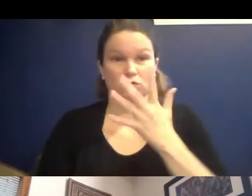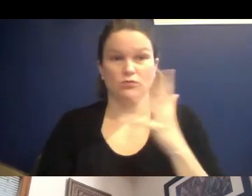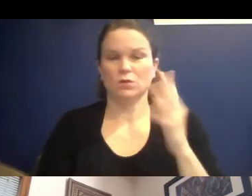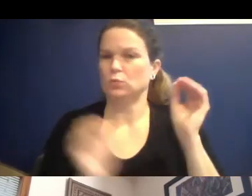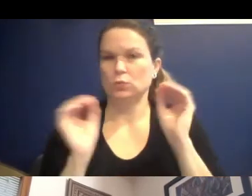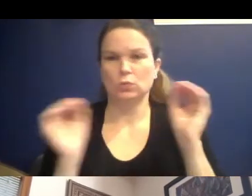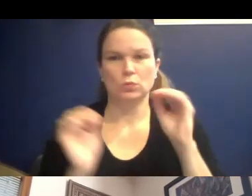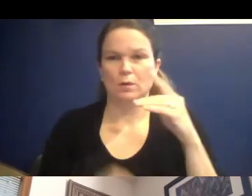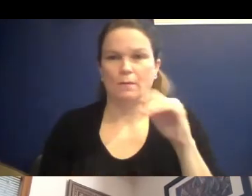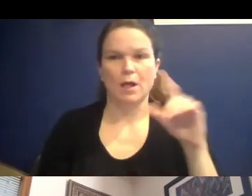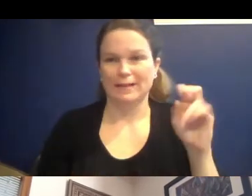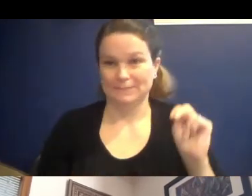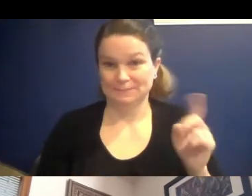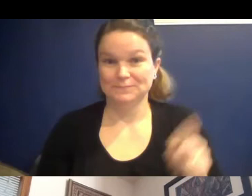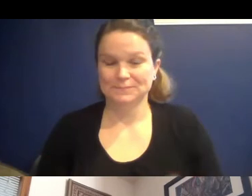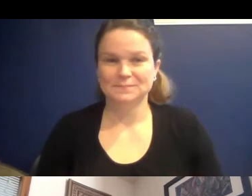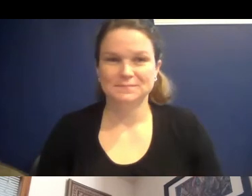pollen.